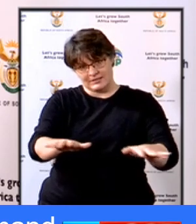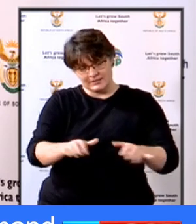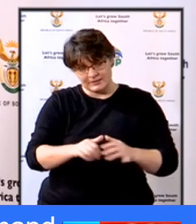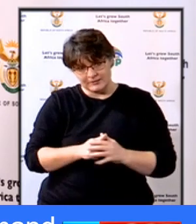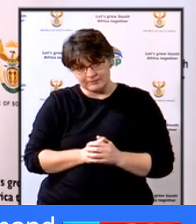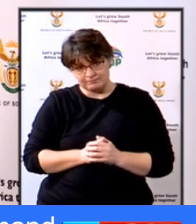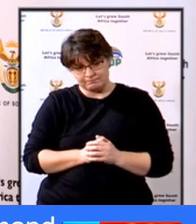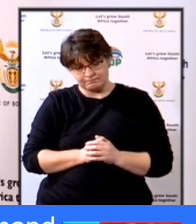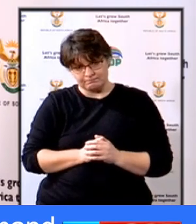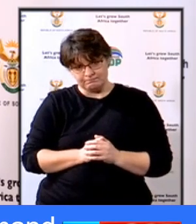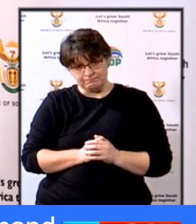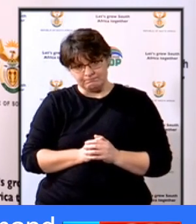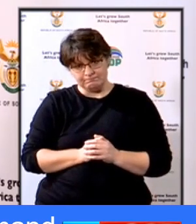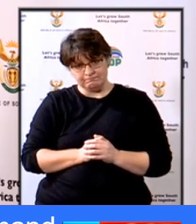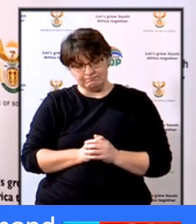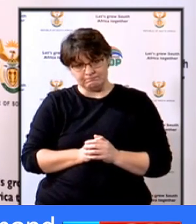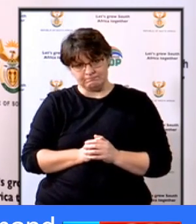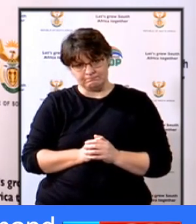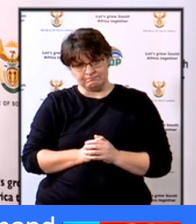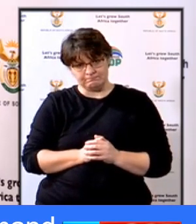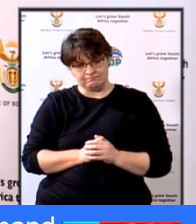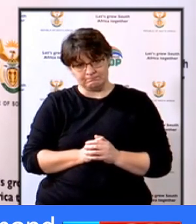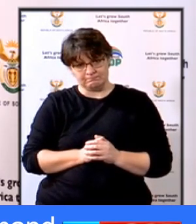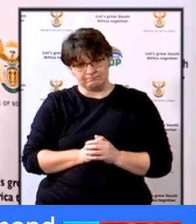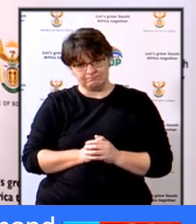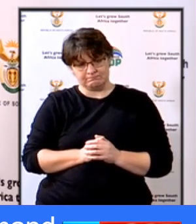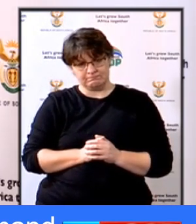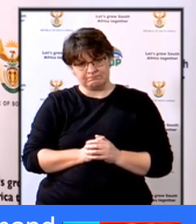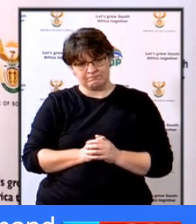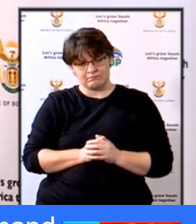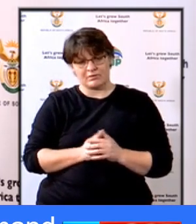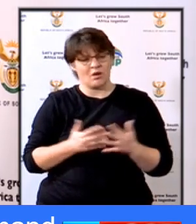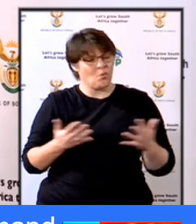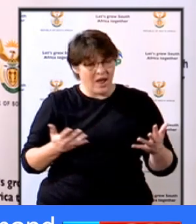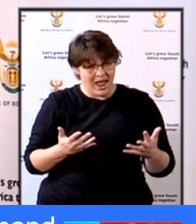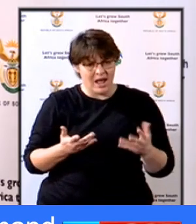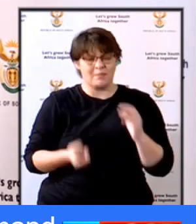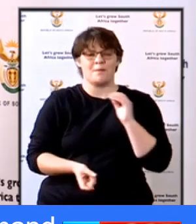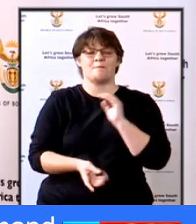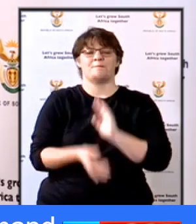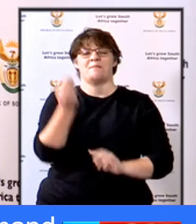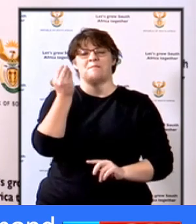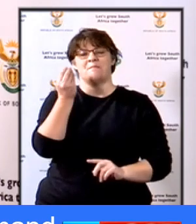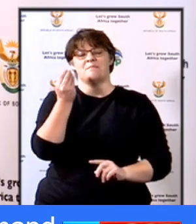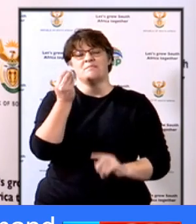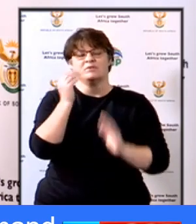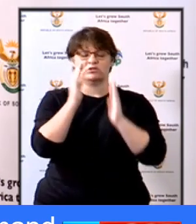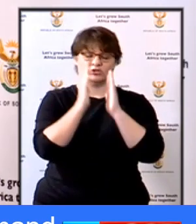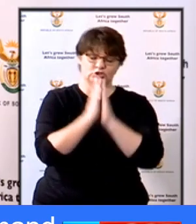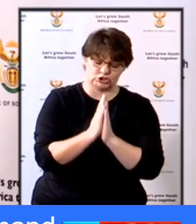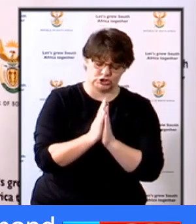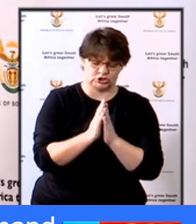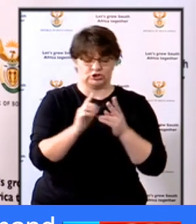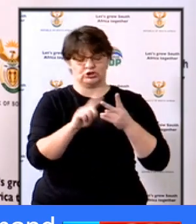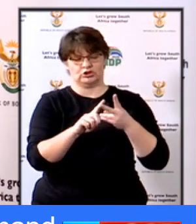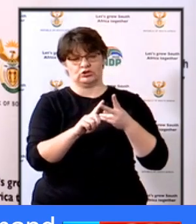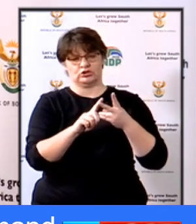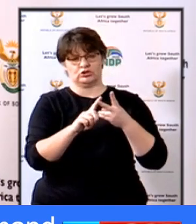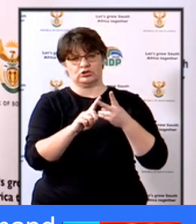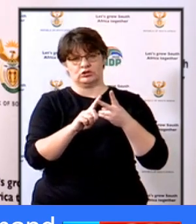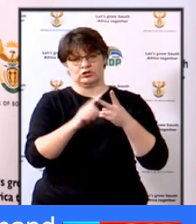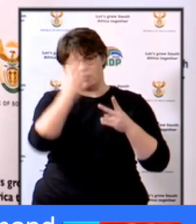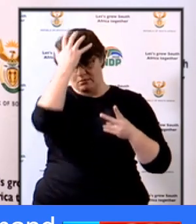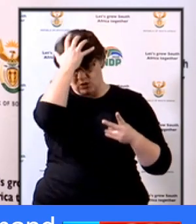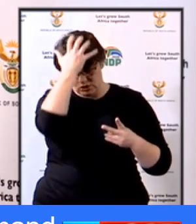the contracting of coronavirus in our churches, in our synagogues, and in our